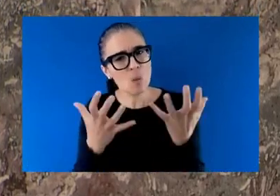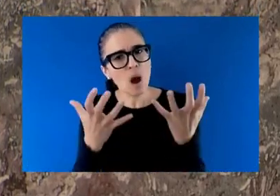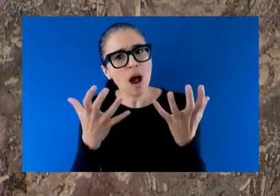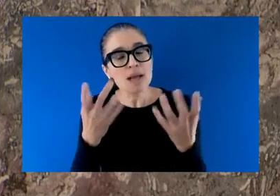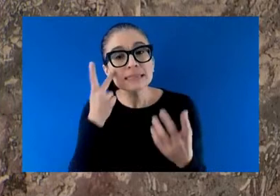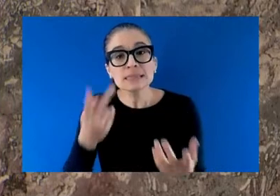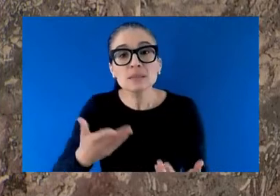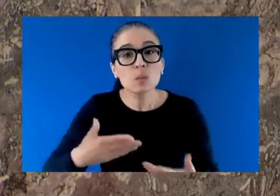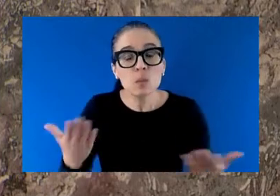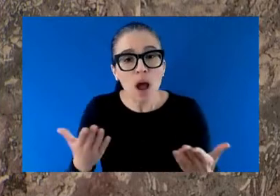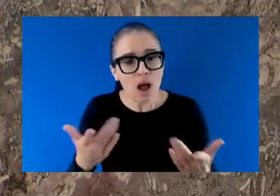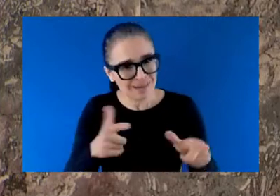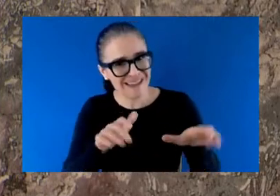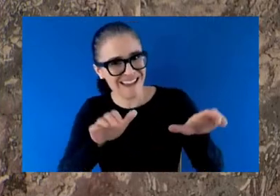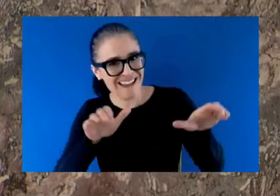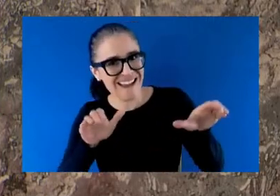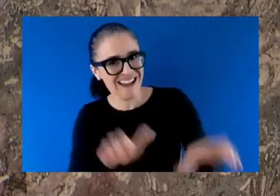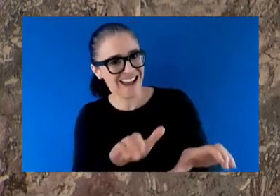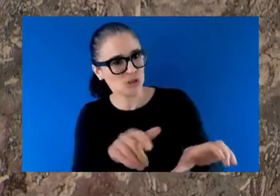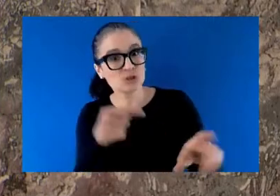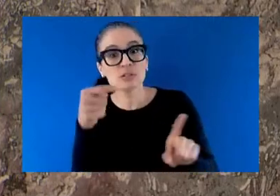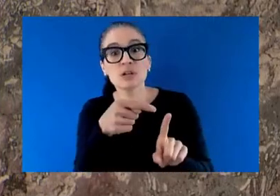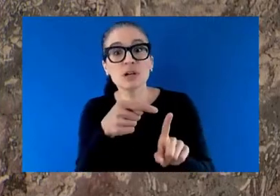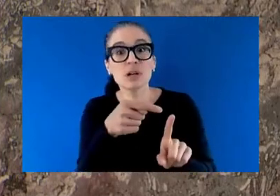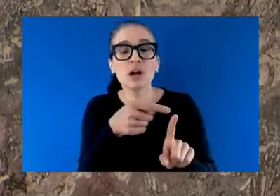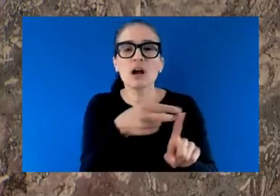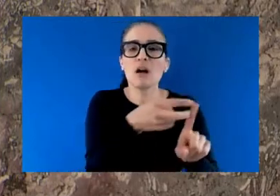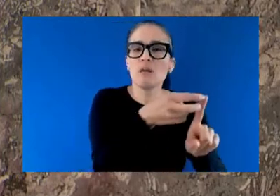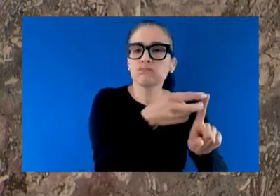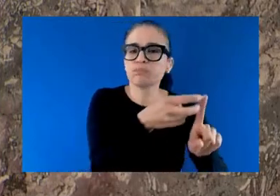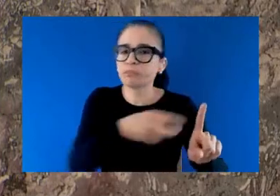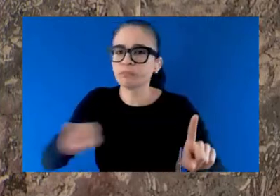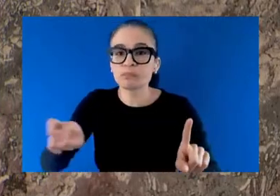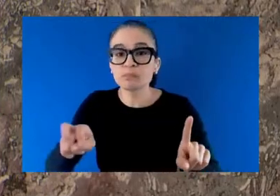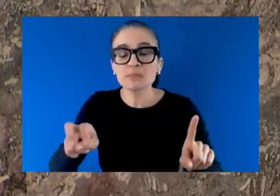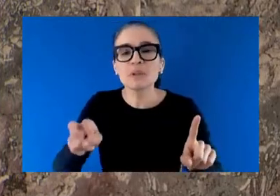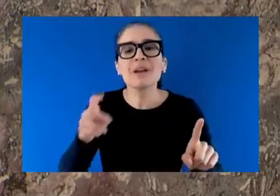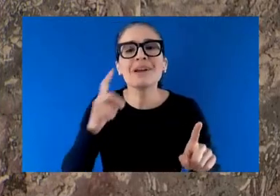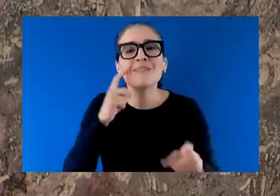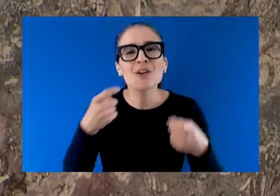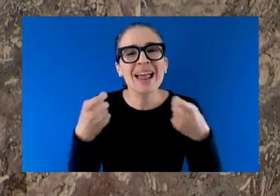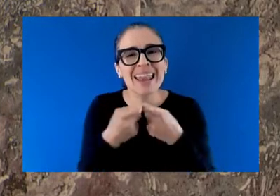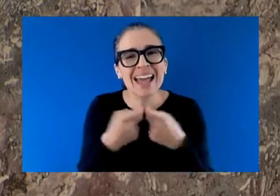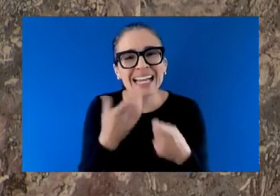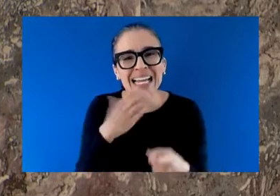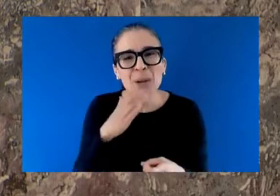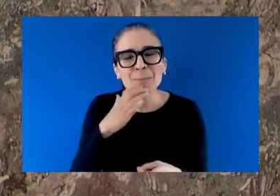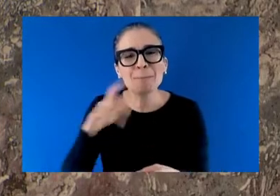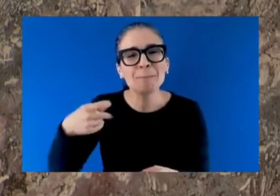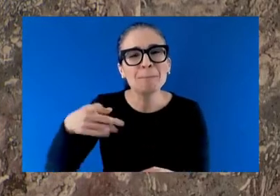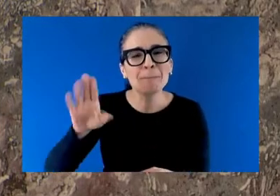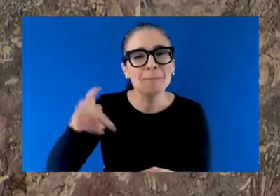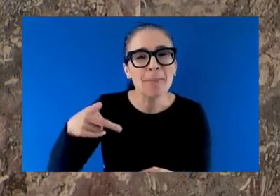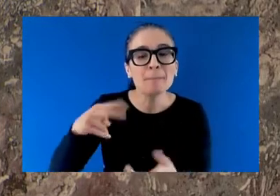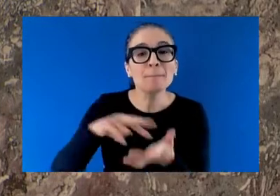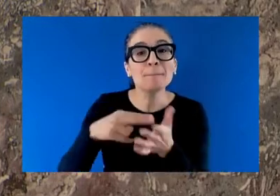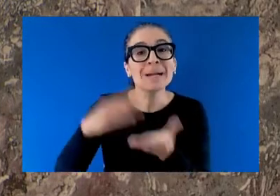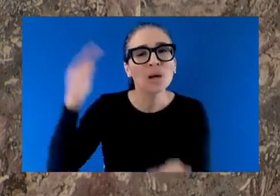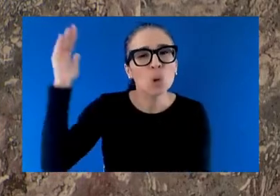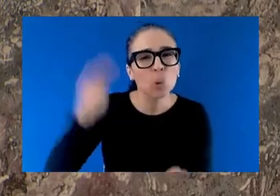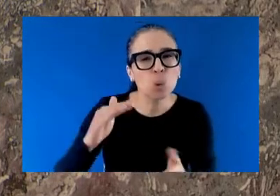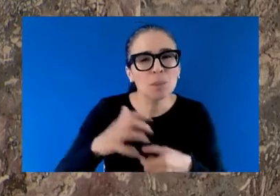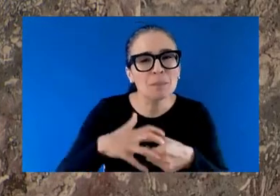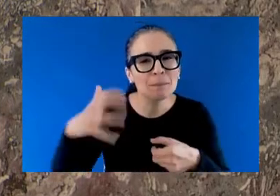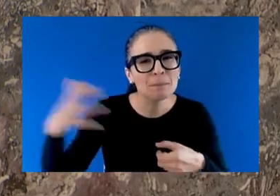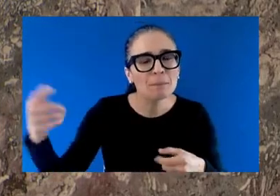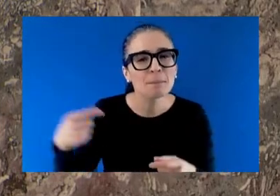electric heat pumps to heat their homes, more comfortable heating, lower pollution. They're making the switch in their vehicles. But Mr. Speaker, we know it's not just light